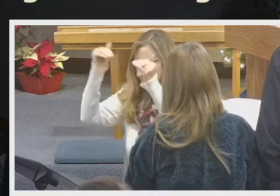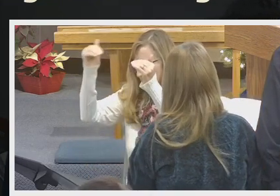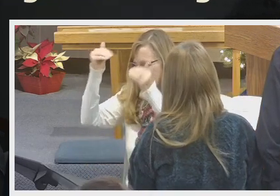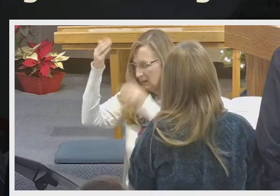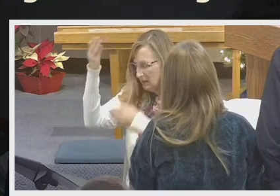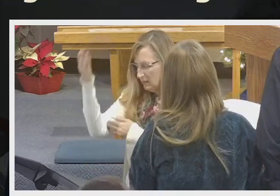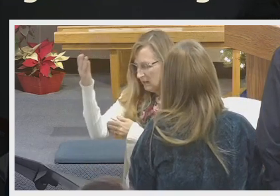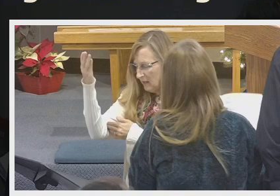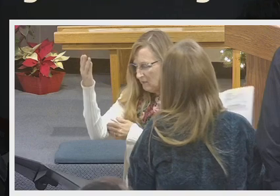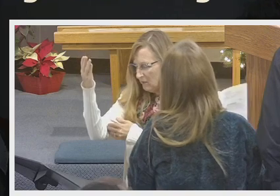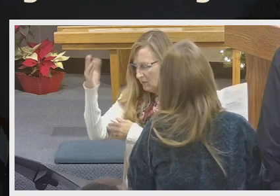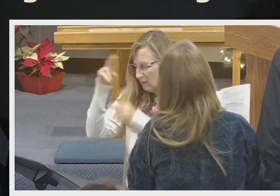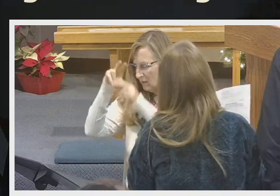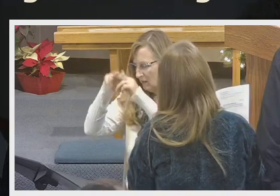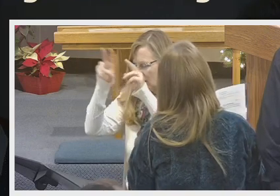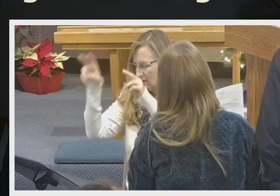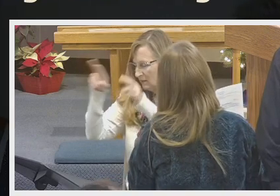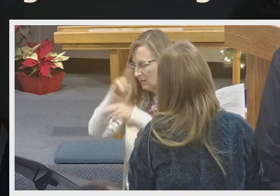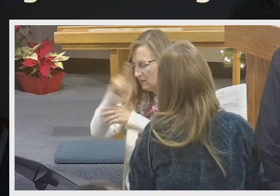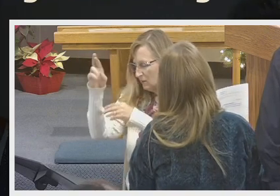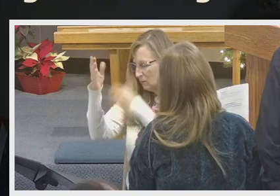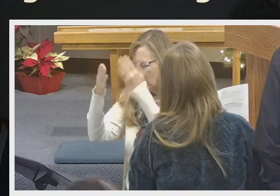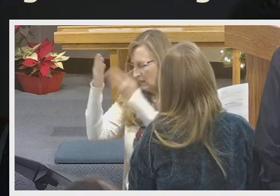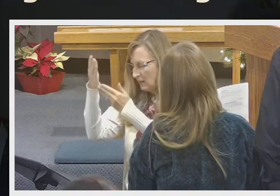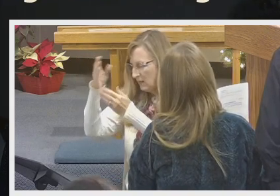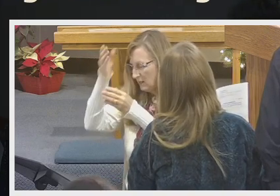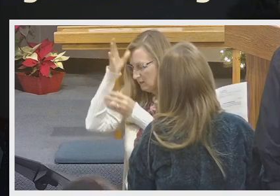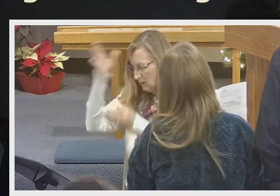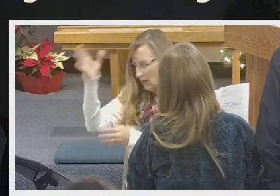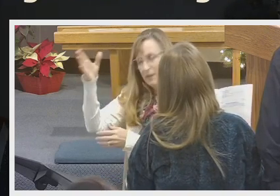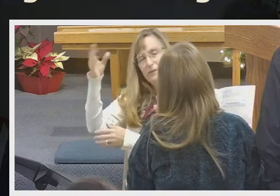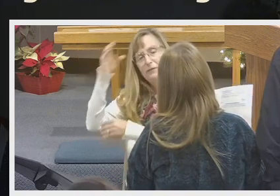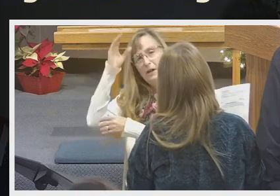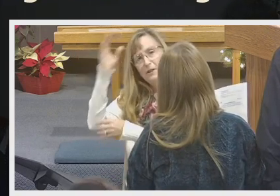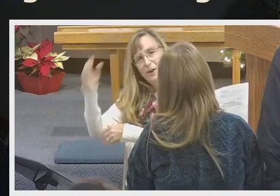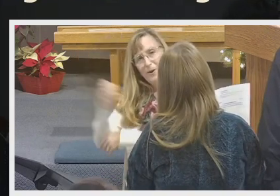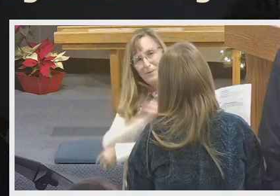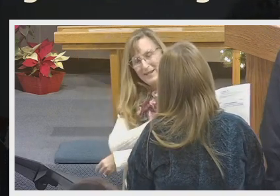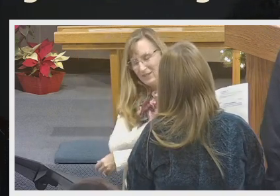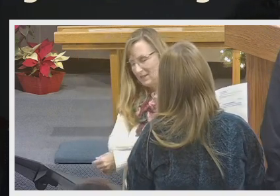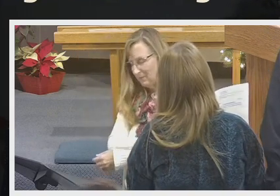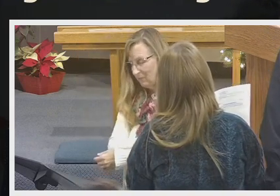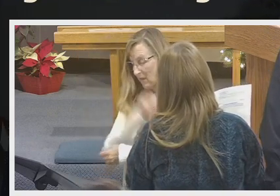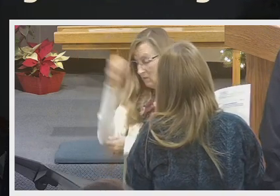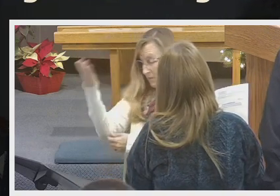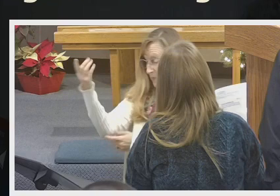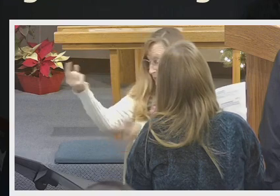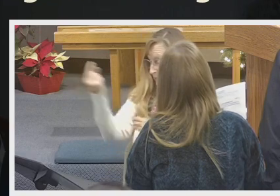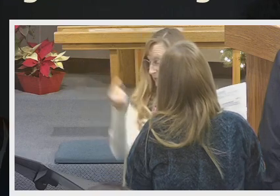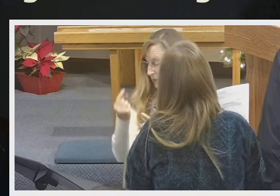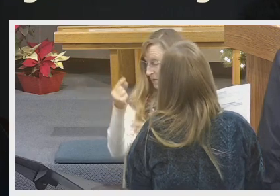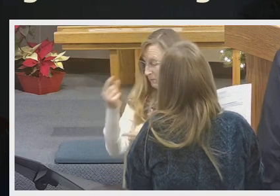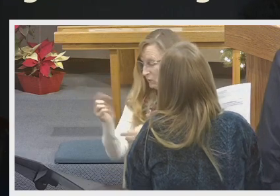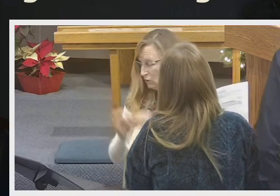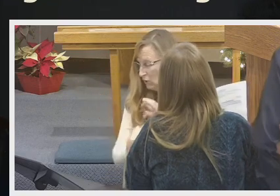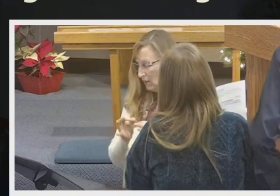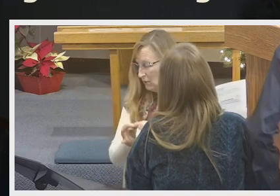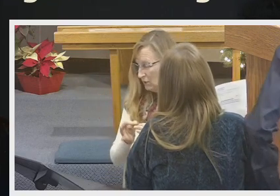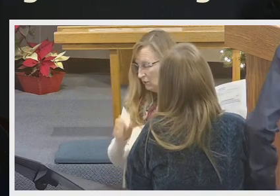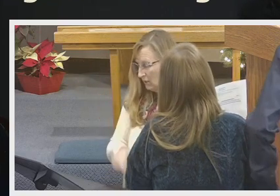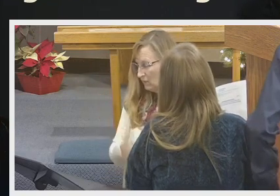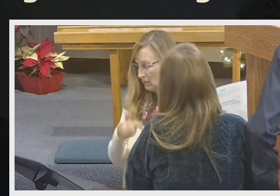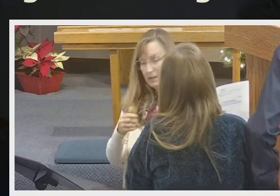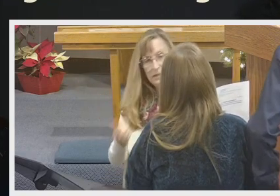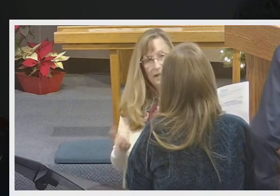He ascended into heaven, and is seated at the right hand of God the Father Almighty. From there he will come to judge